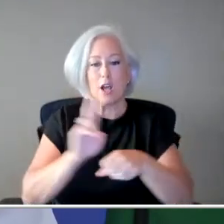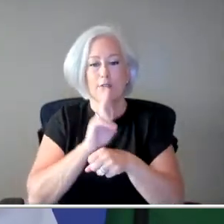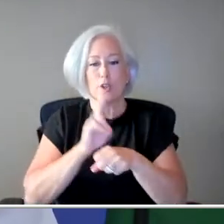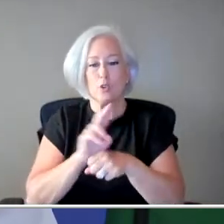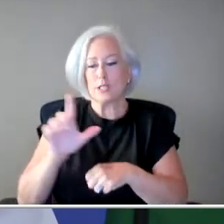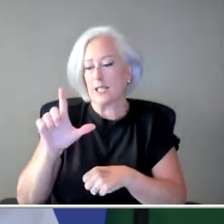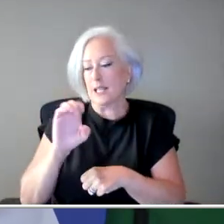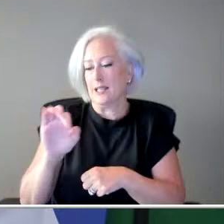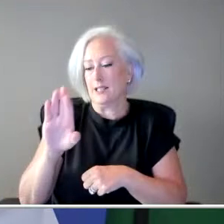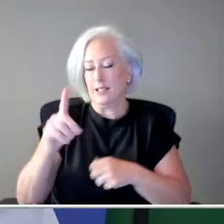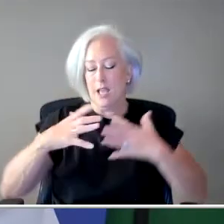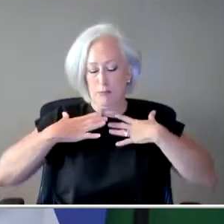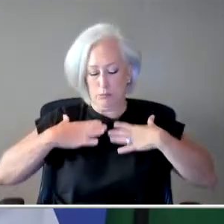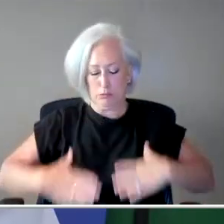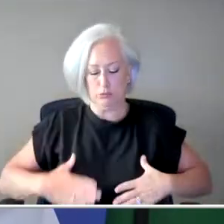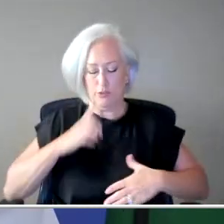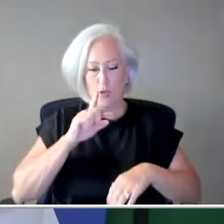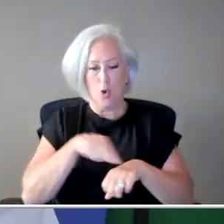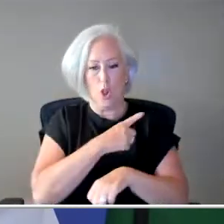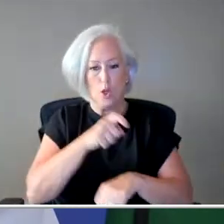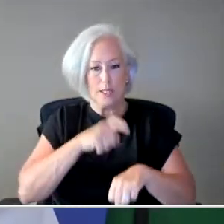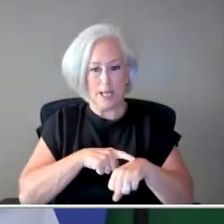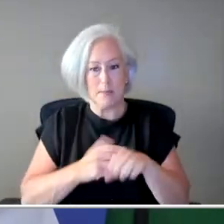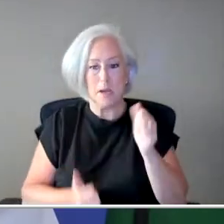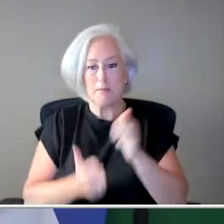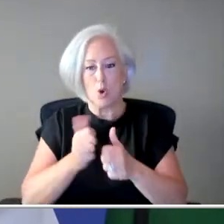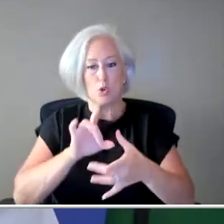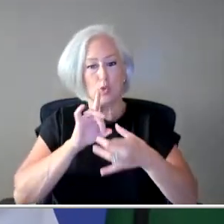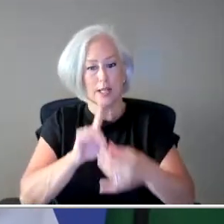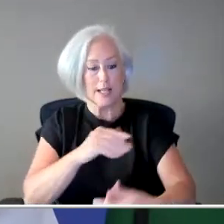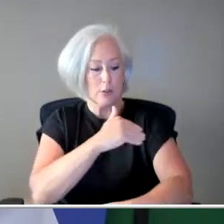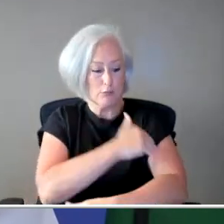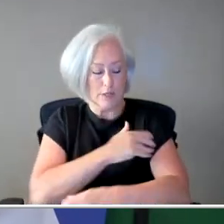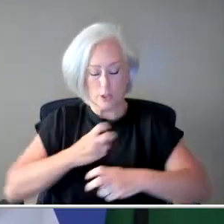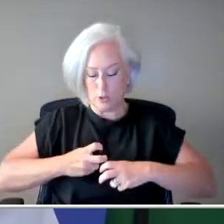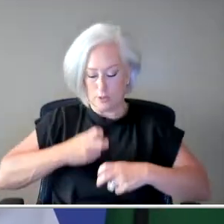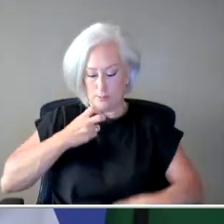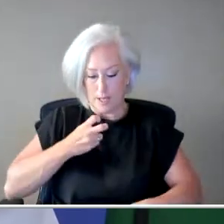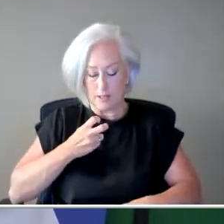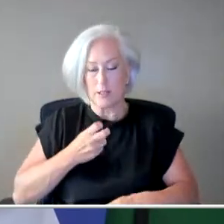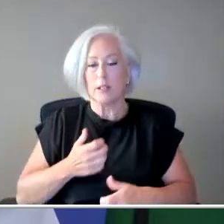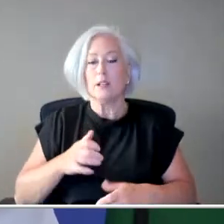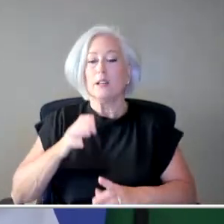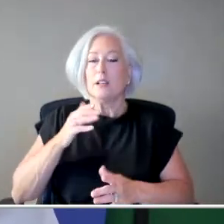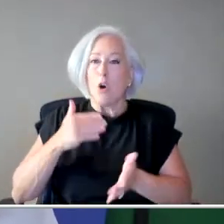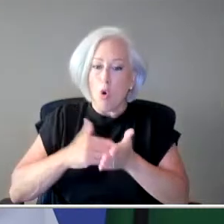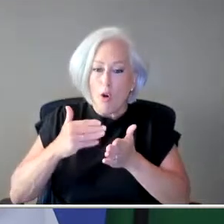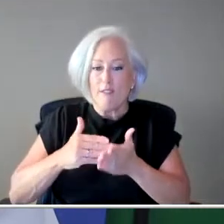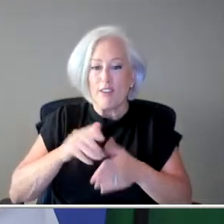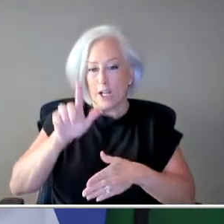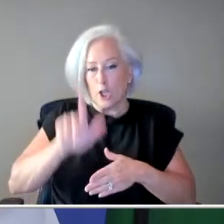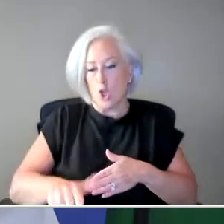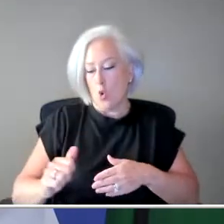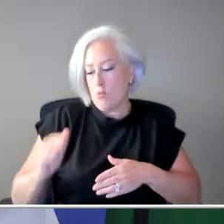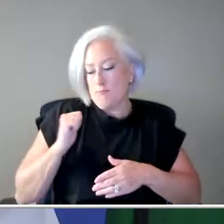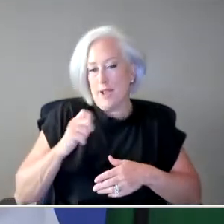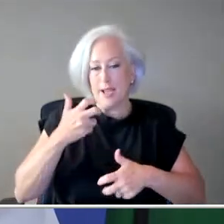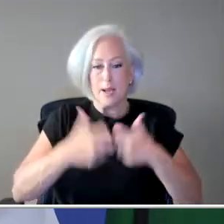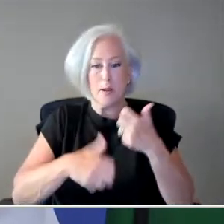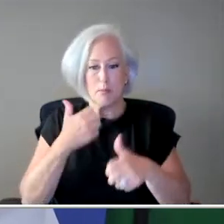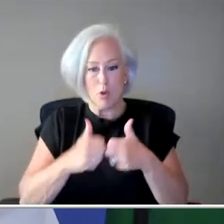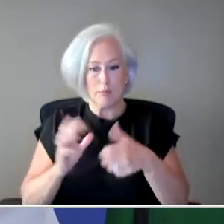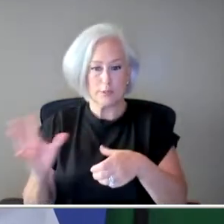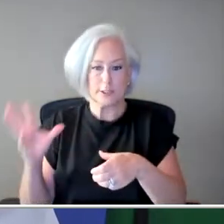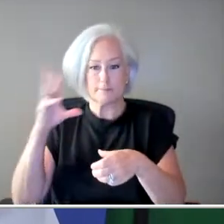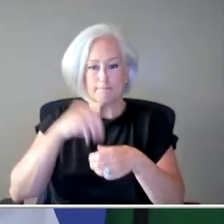So most of those are musculoskeletal, but spinal problems, particularly low back problems, are a very big part of